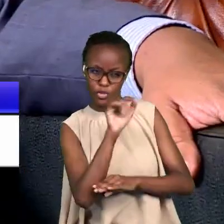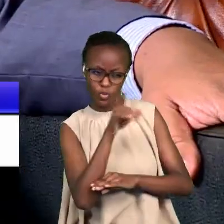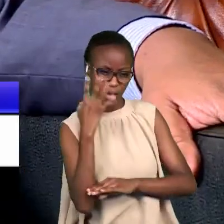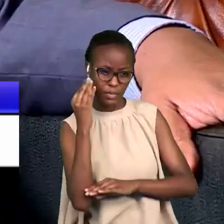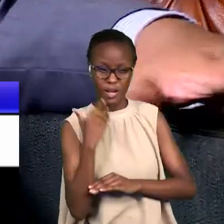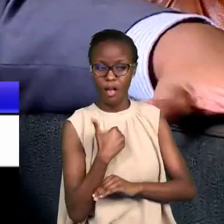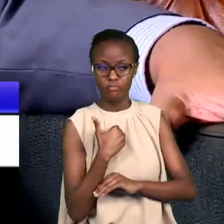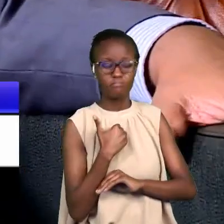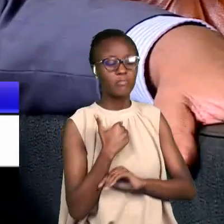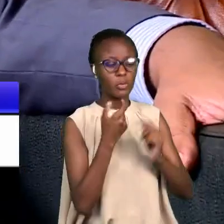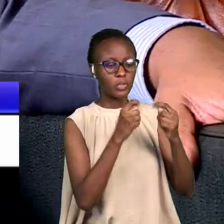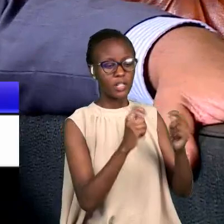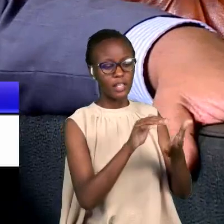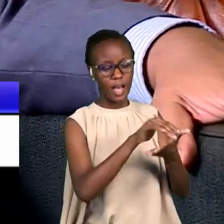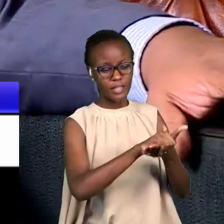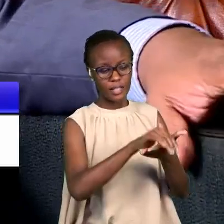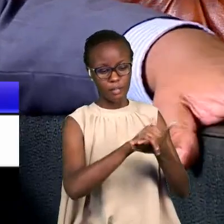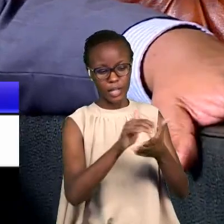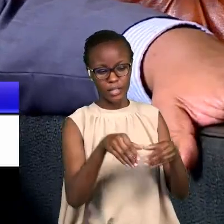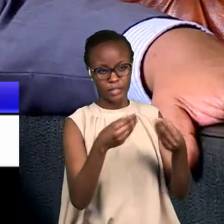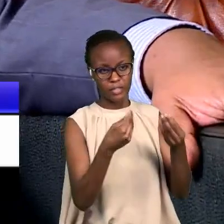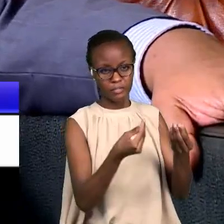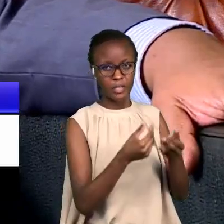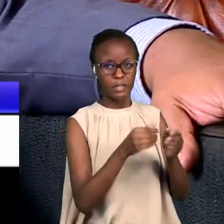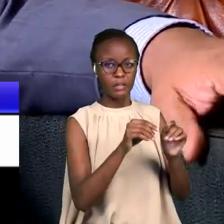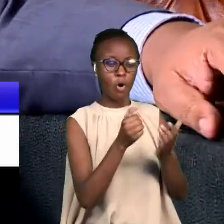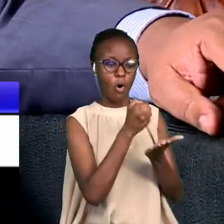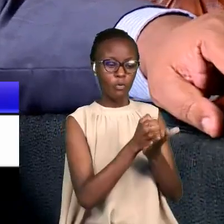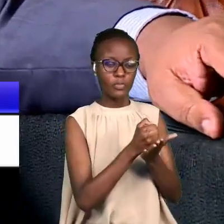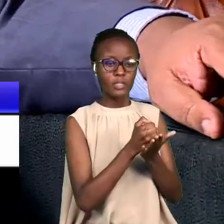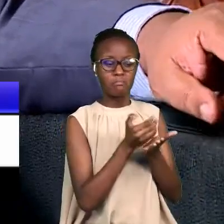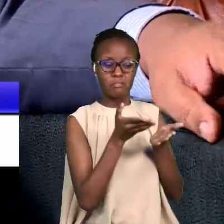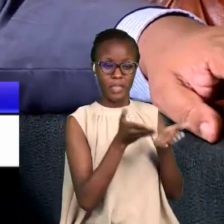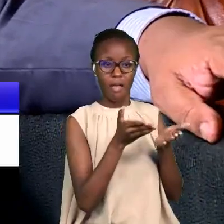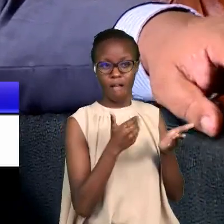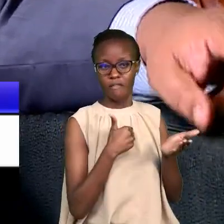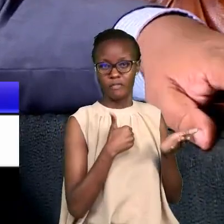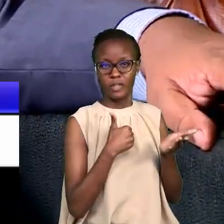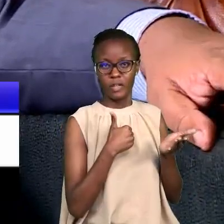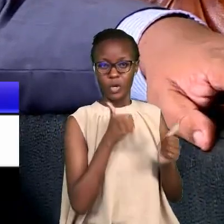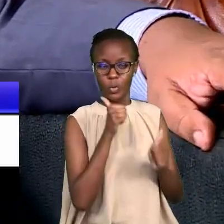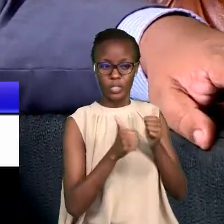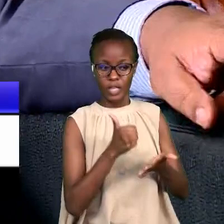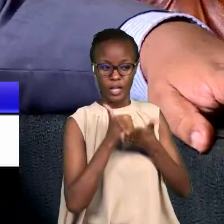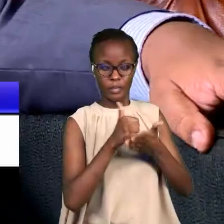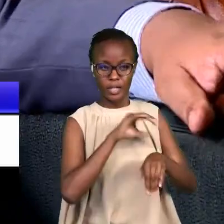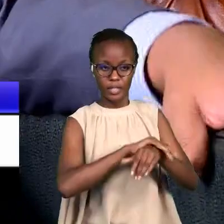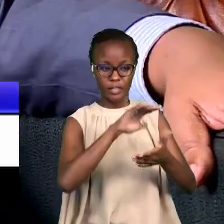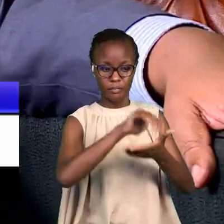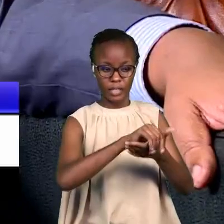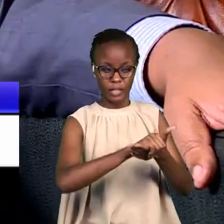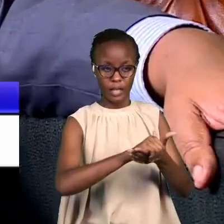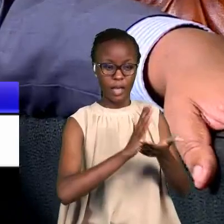companies in various fields, and we have an office that's doing that. That office also, after attachment, we try